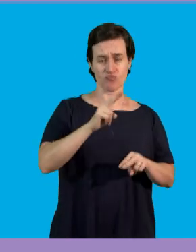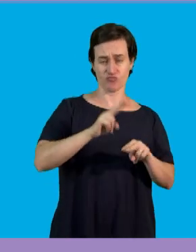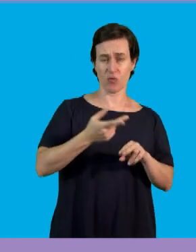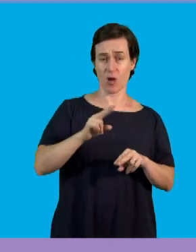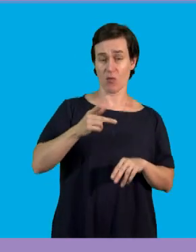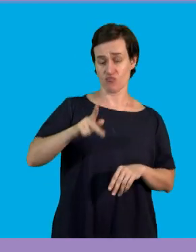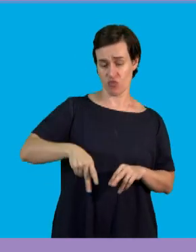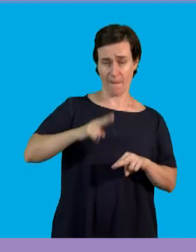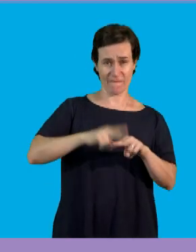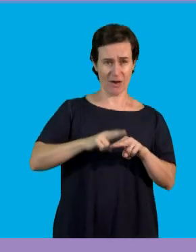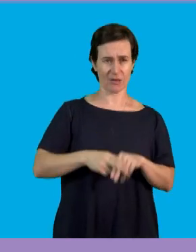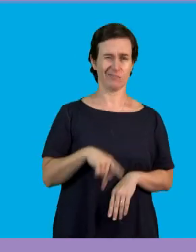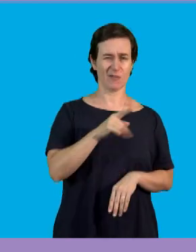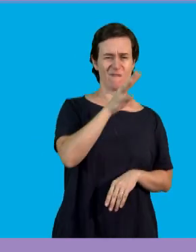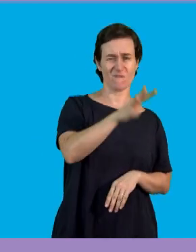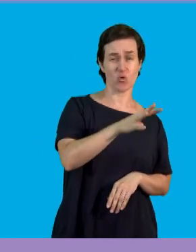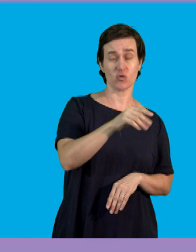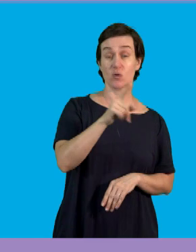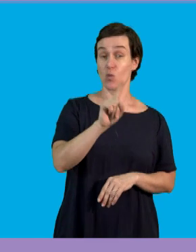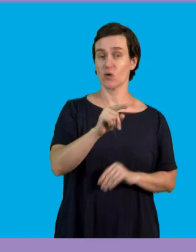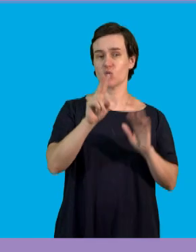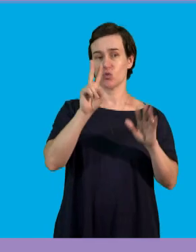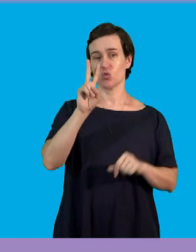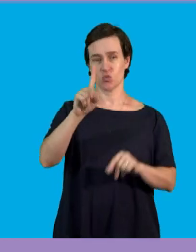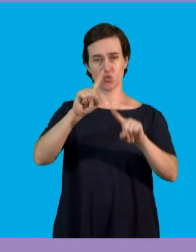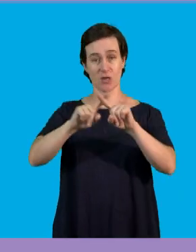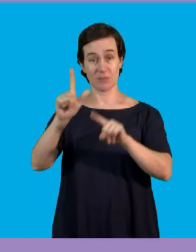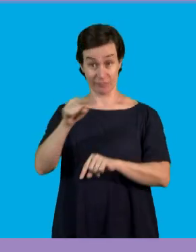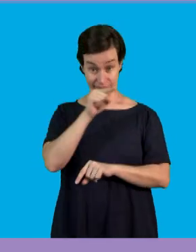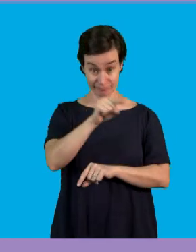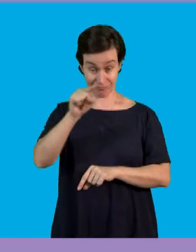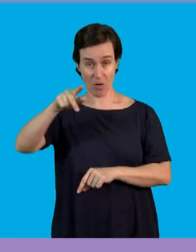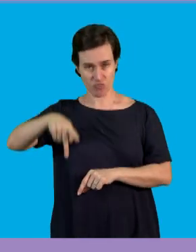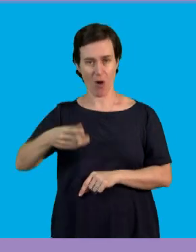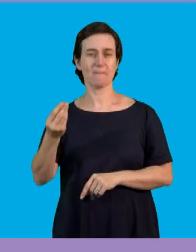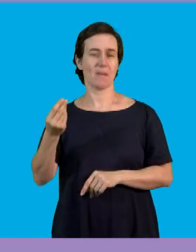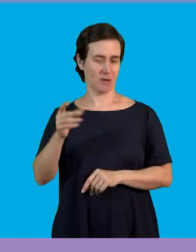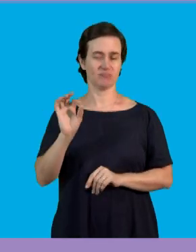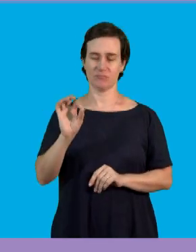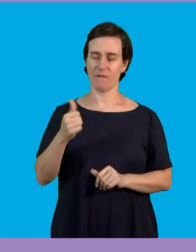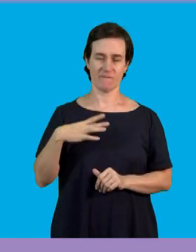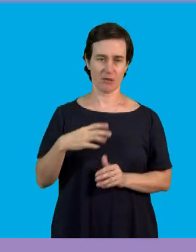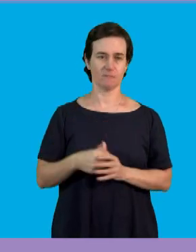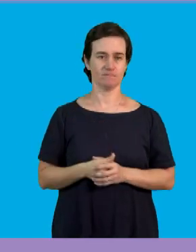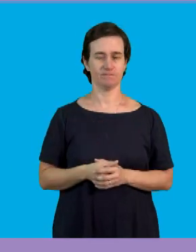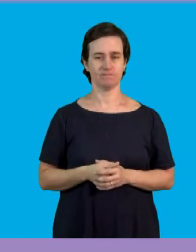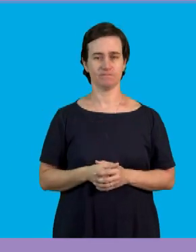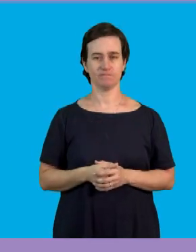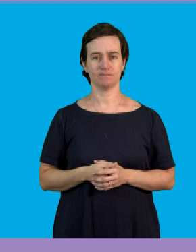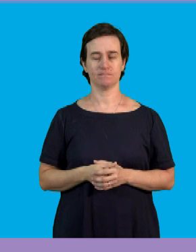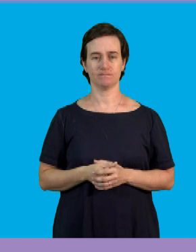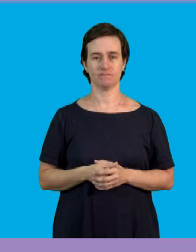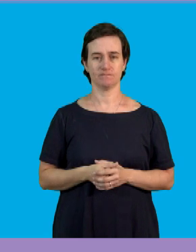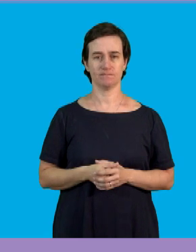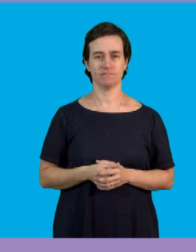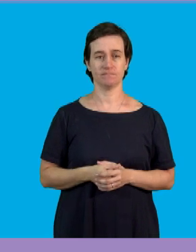2 multiplied by 7. And both of them are prime numbers, so I've listed it using using its